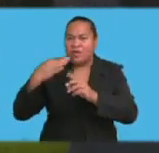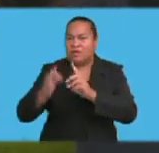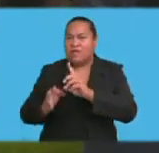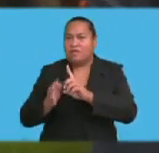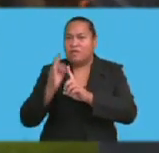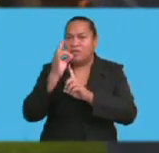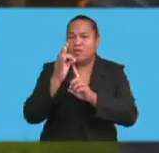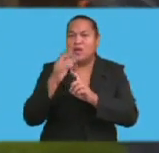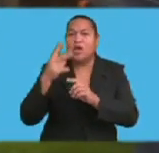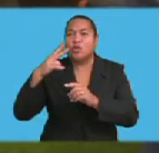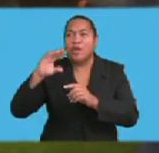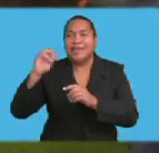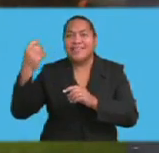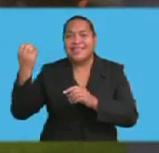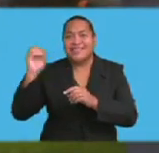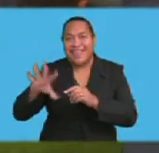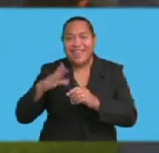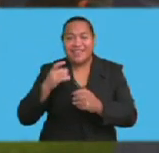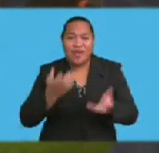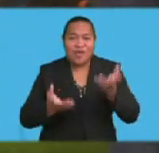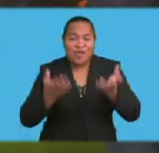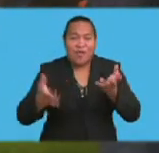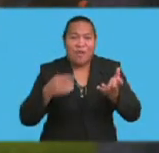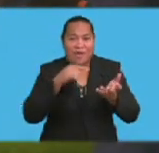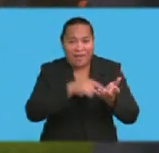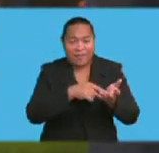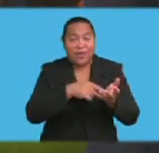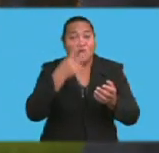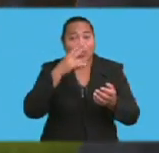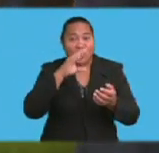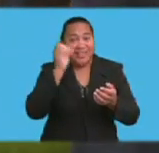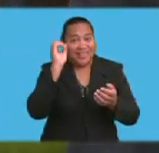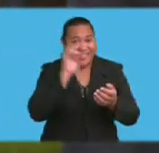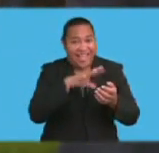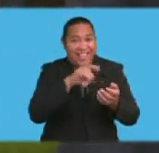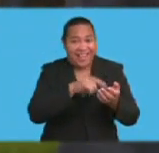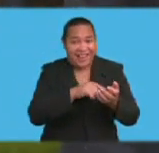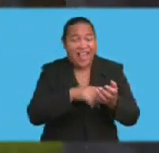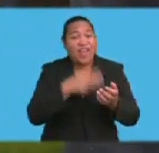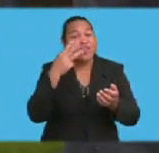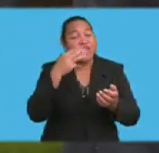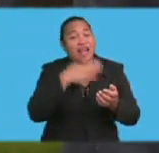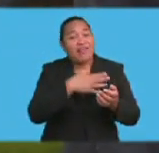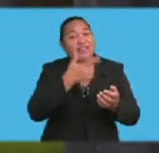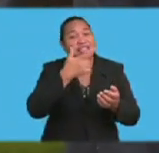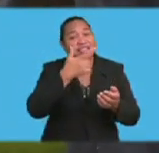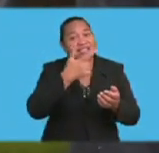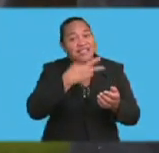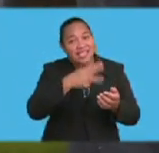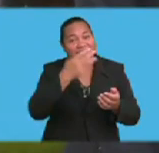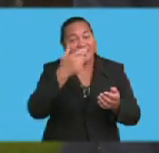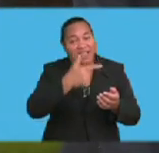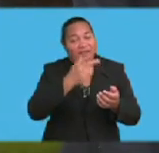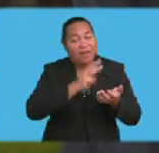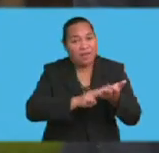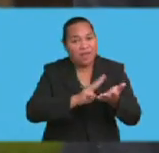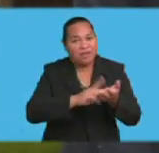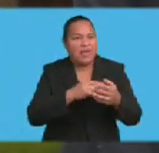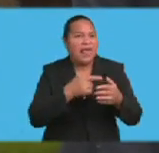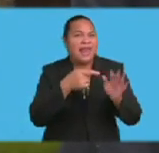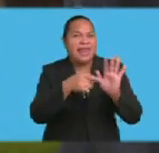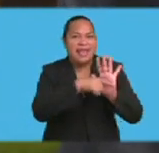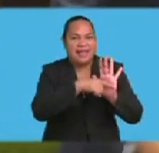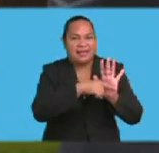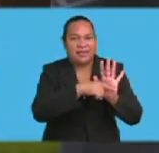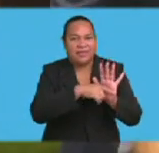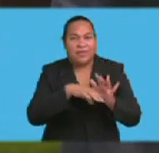million in 2010 prior to the reform. So in 2010, prior to that, we had $337 million in the negative. The fund